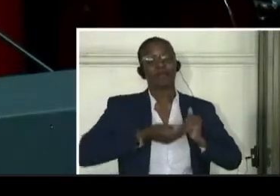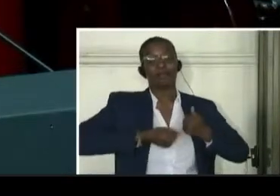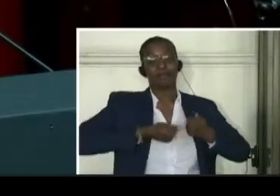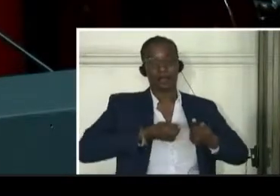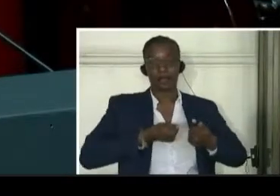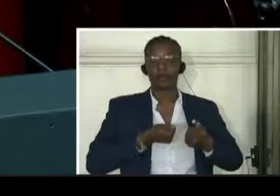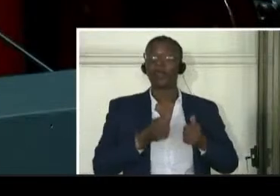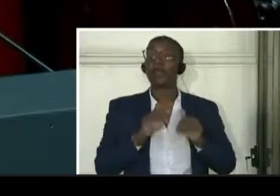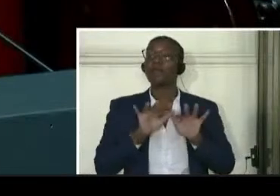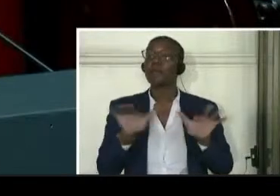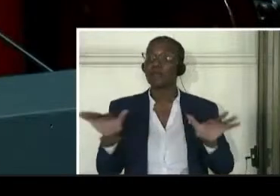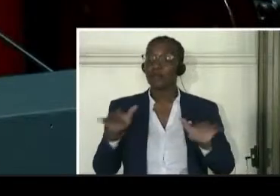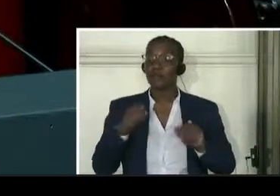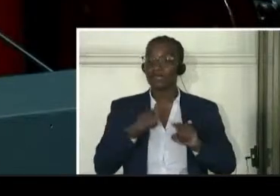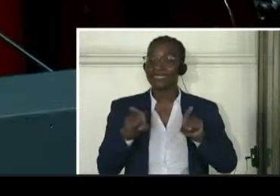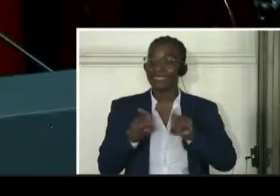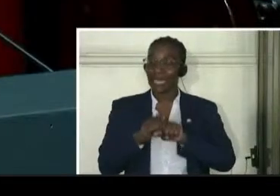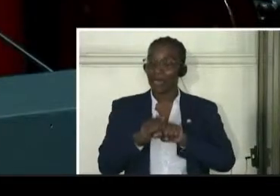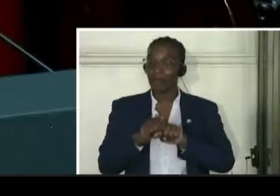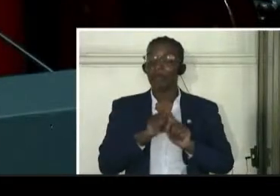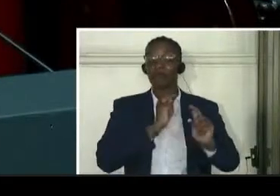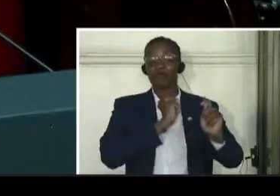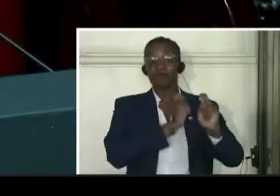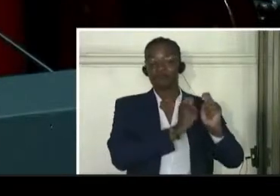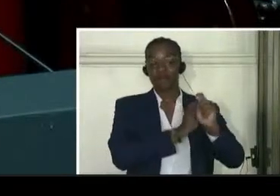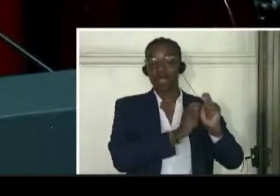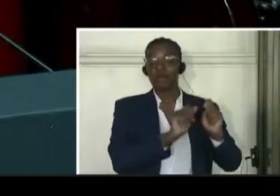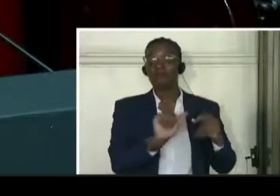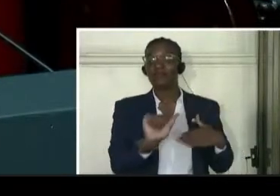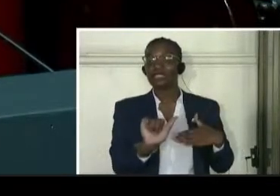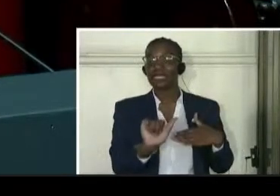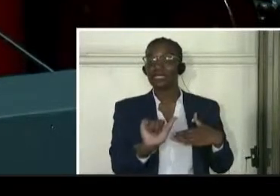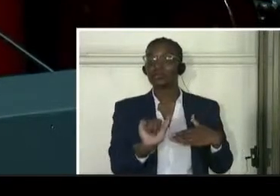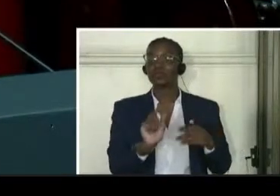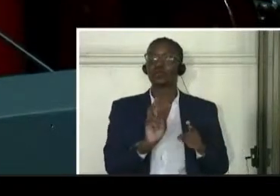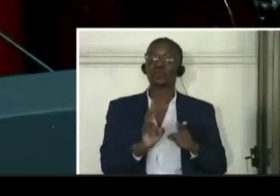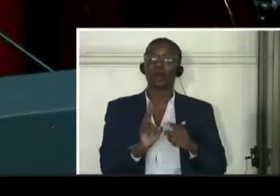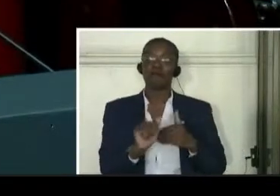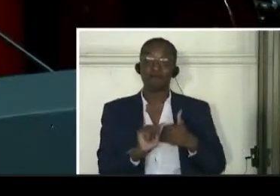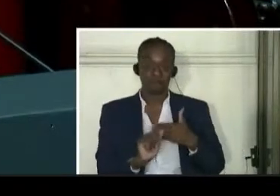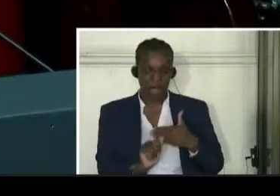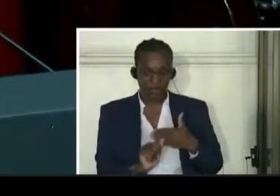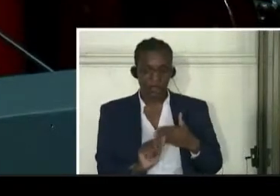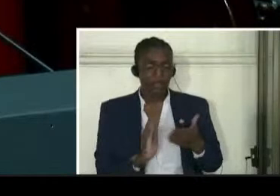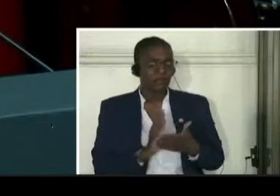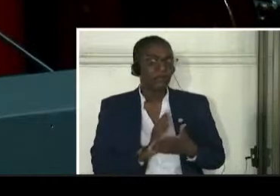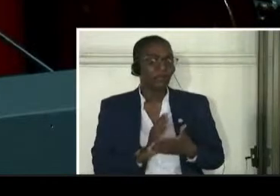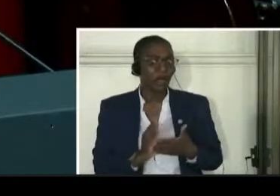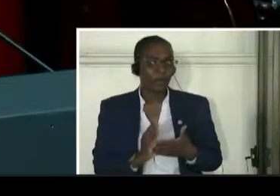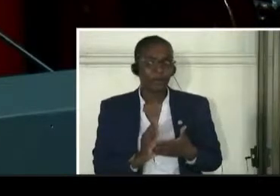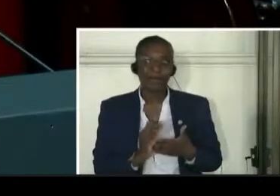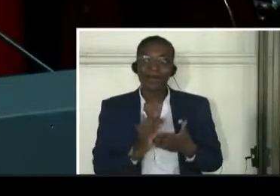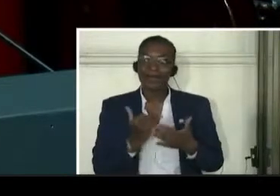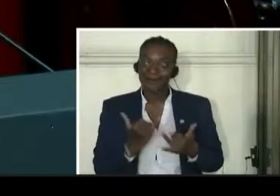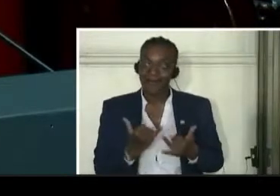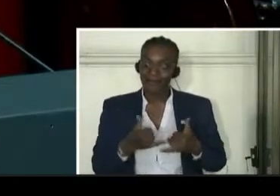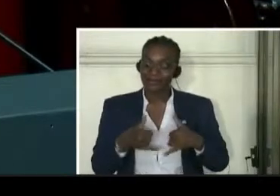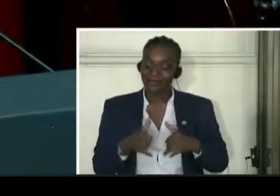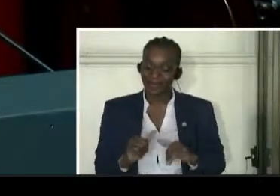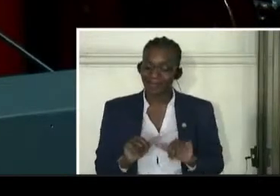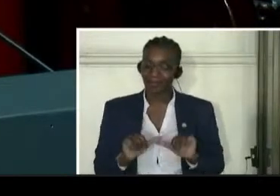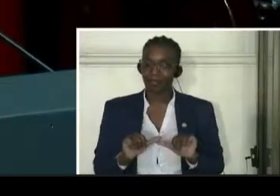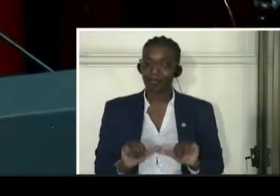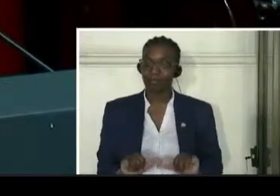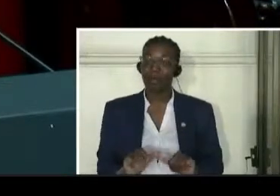Where people were meant to be in a transit camp for approximately 6 to 12 months, some are still there for up